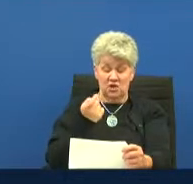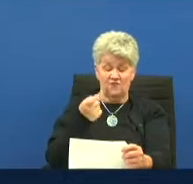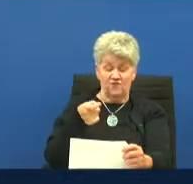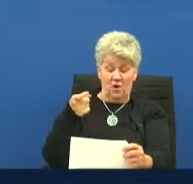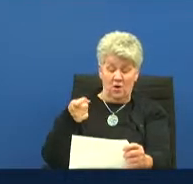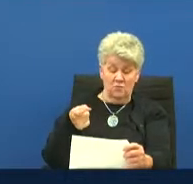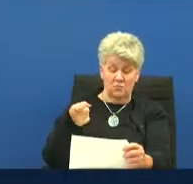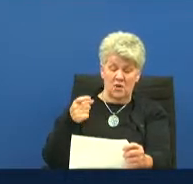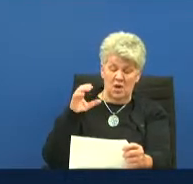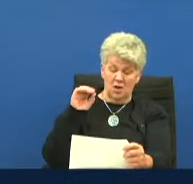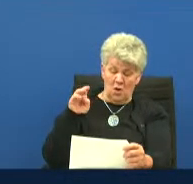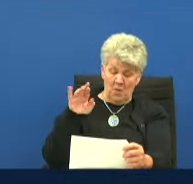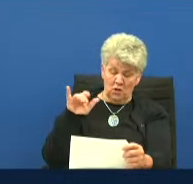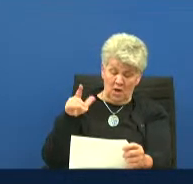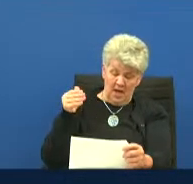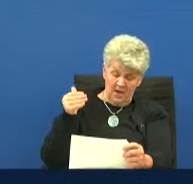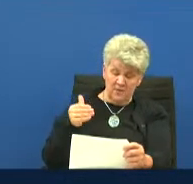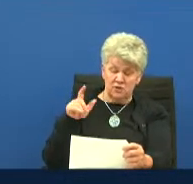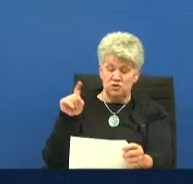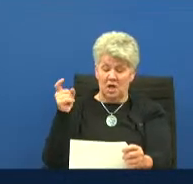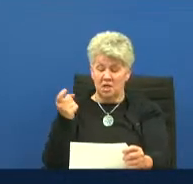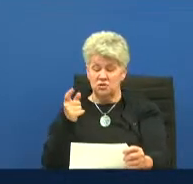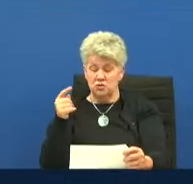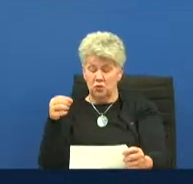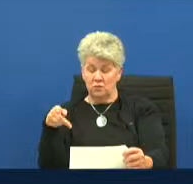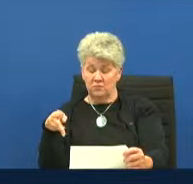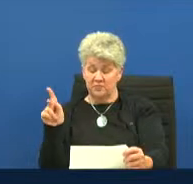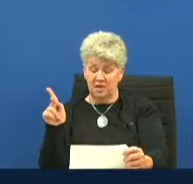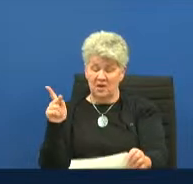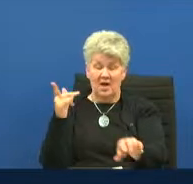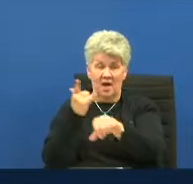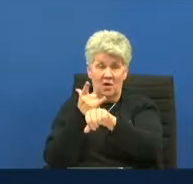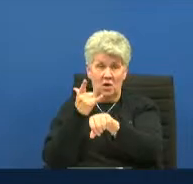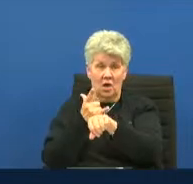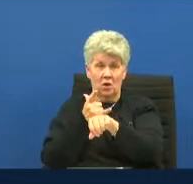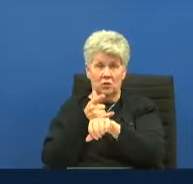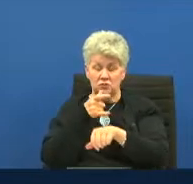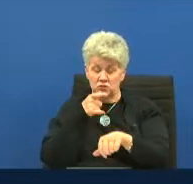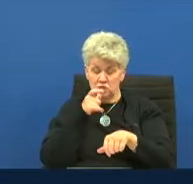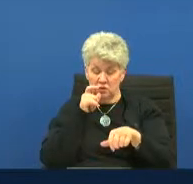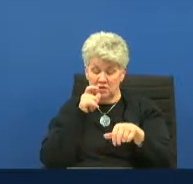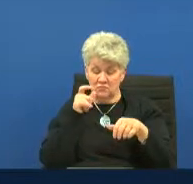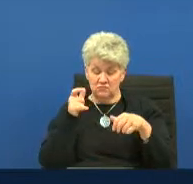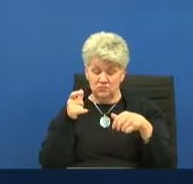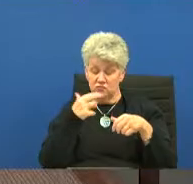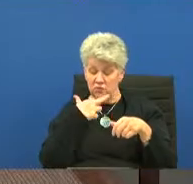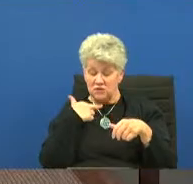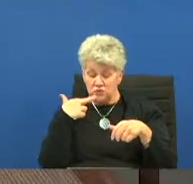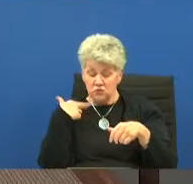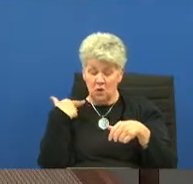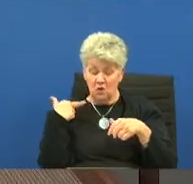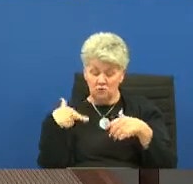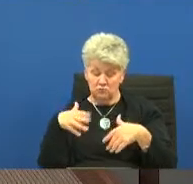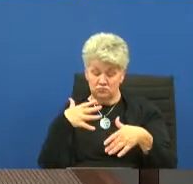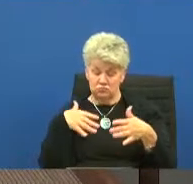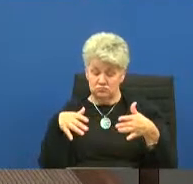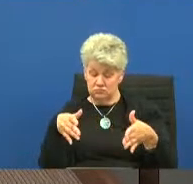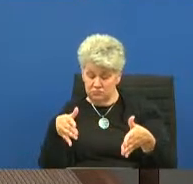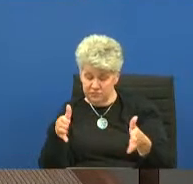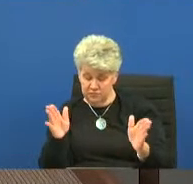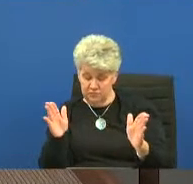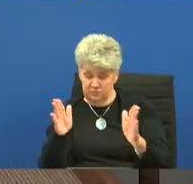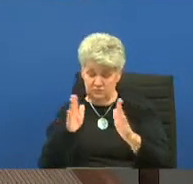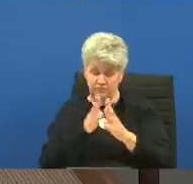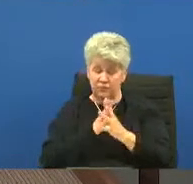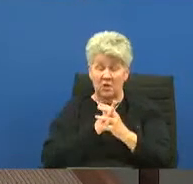Coursey Boulevard, north of Hickory Ridge Boulevard, Council District 8, Amorosa. Anyone here wishing to speak on this item?